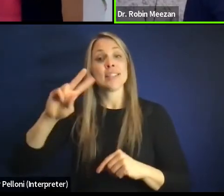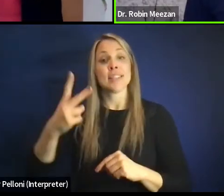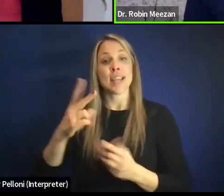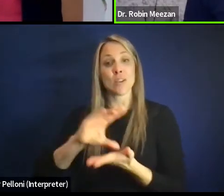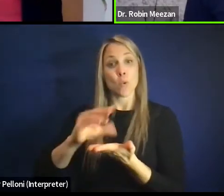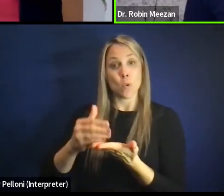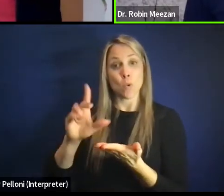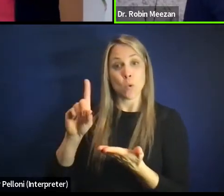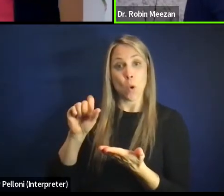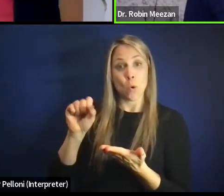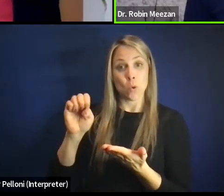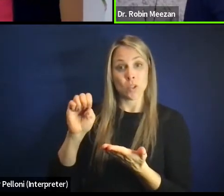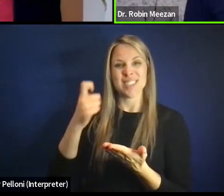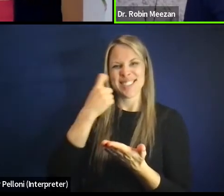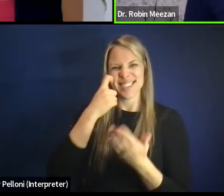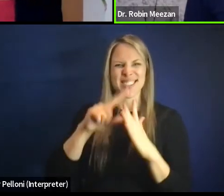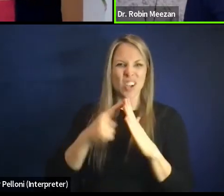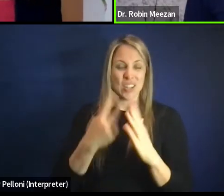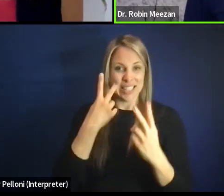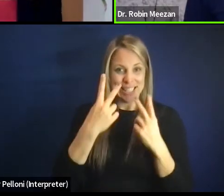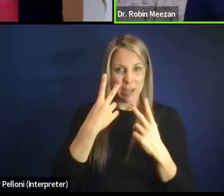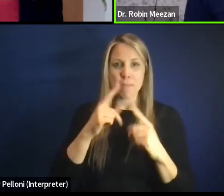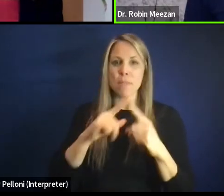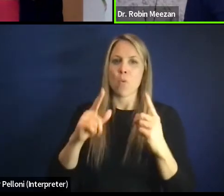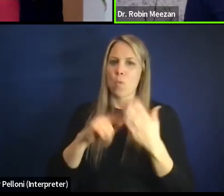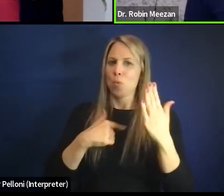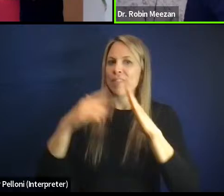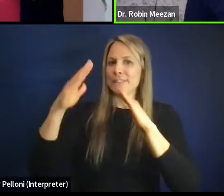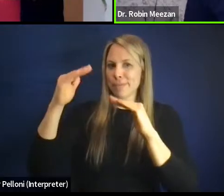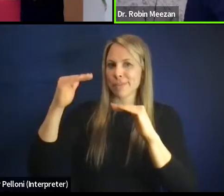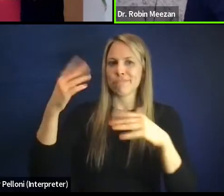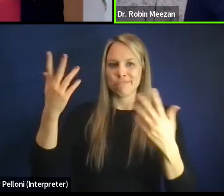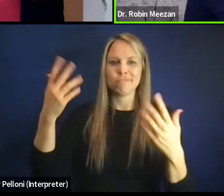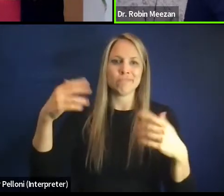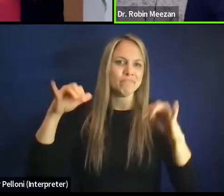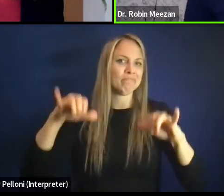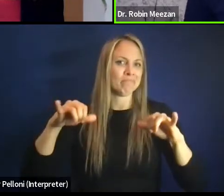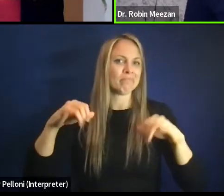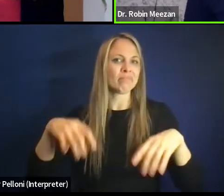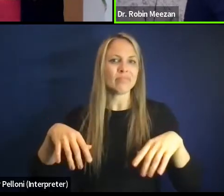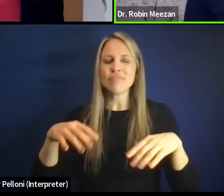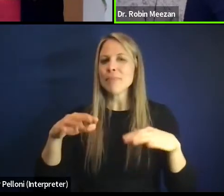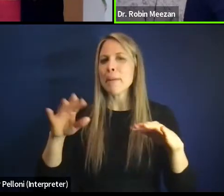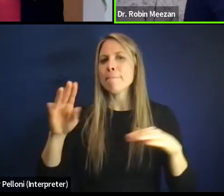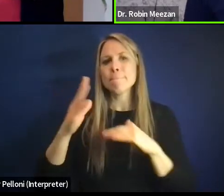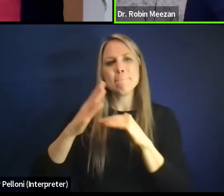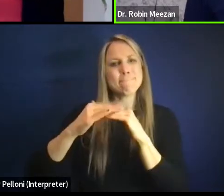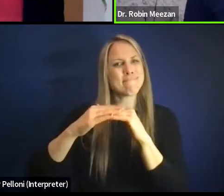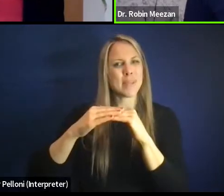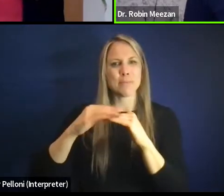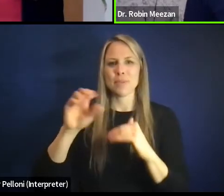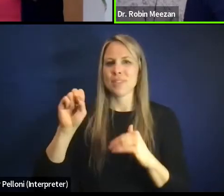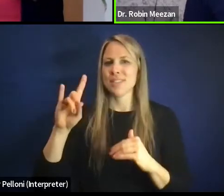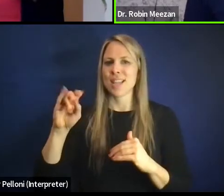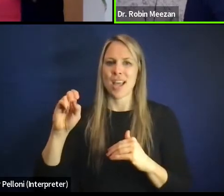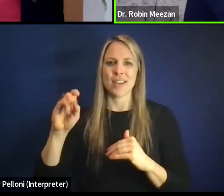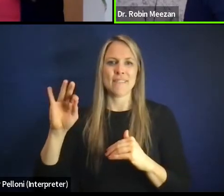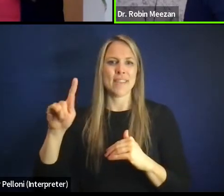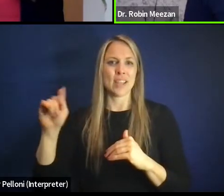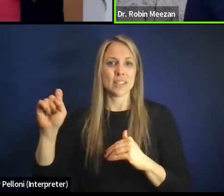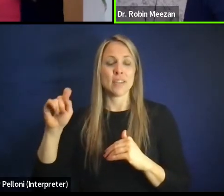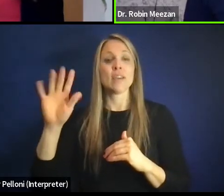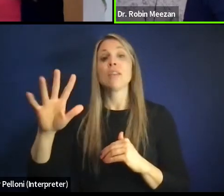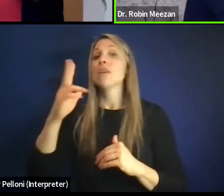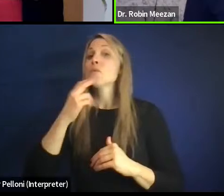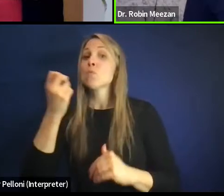just coming onto those, but what we expect is even, very minimal side effects. In that 12 to 15